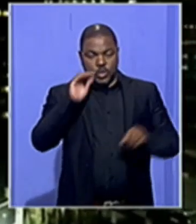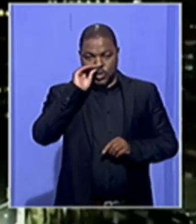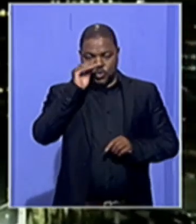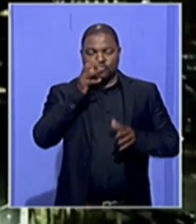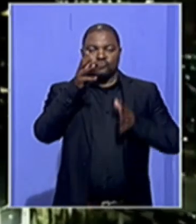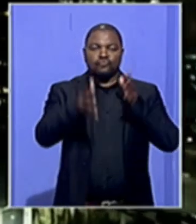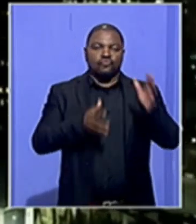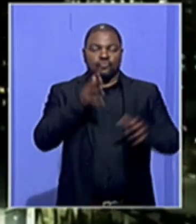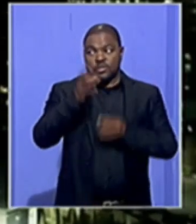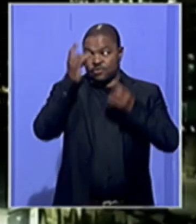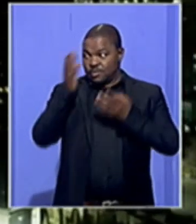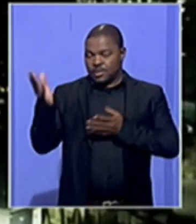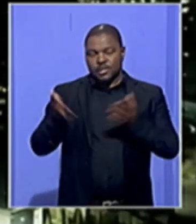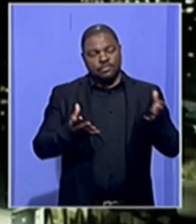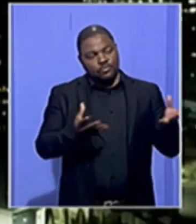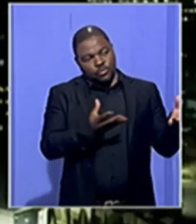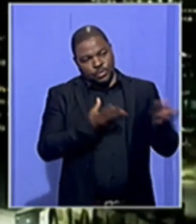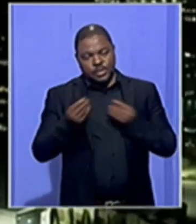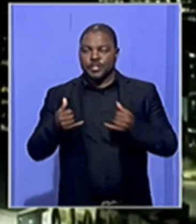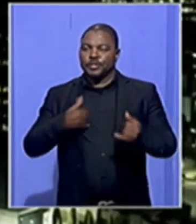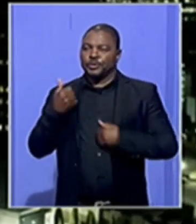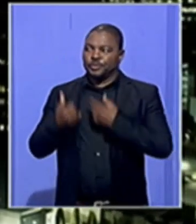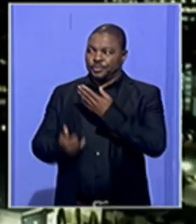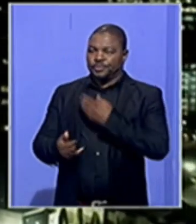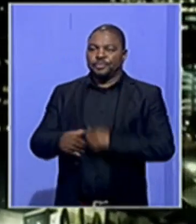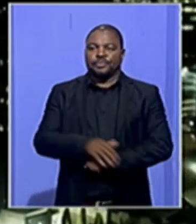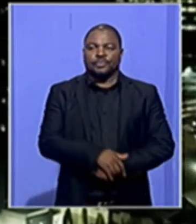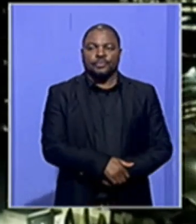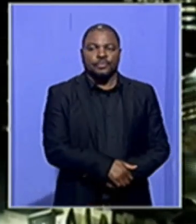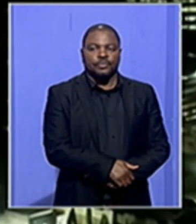Setswana. A re ketle mmogo ka tshedimosetso.